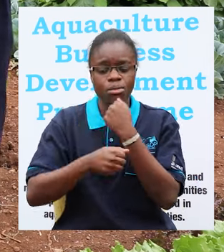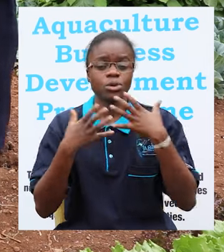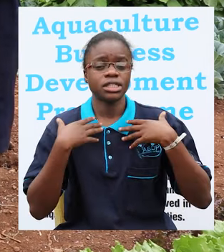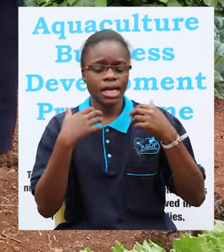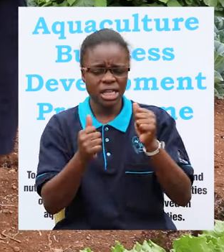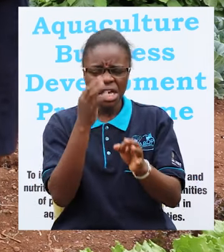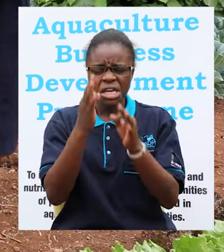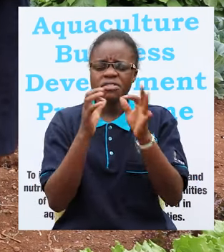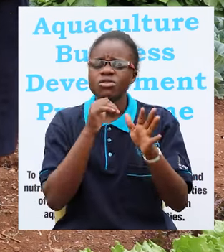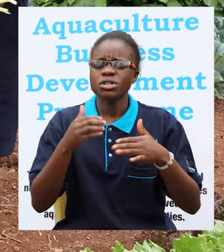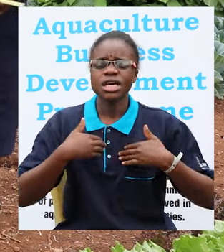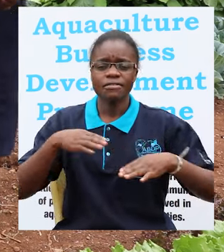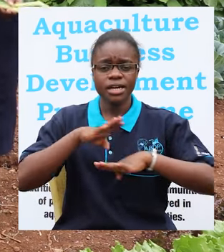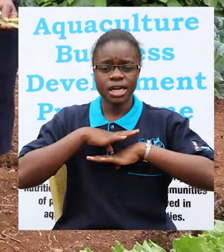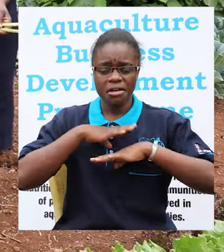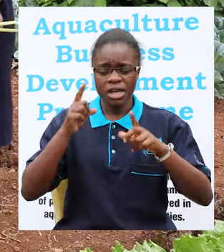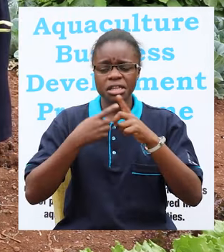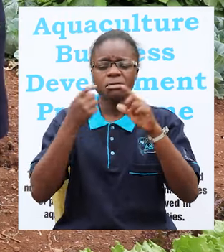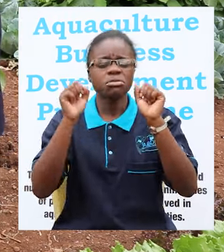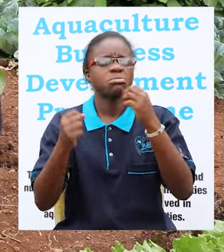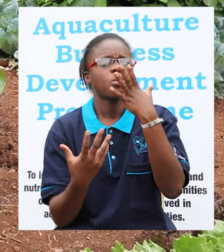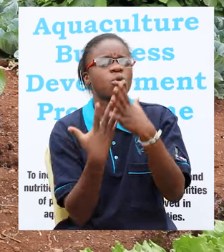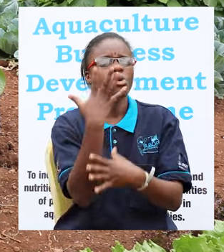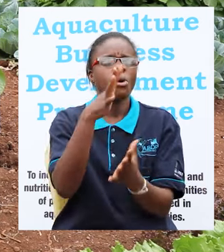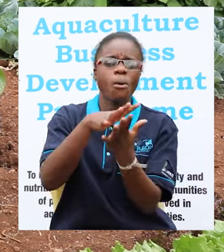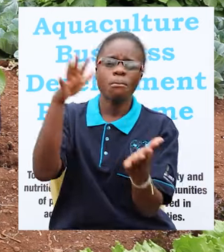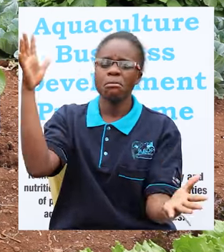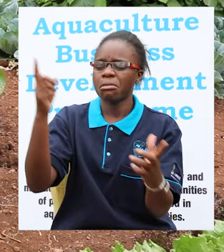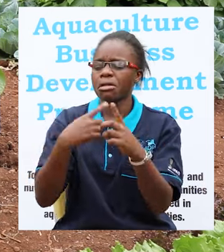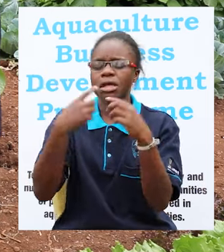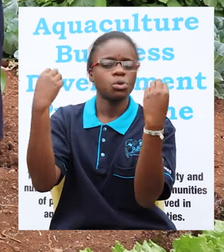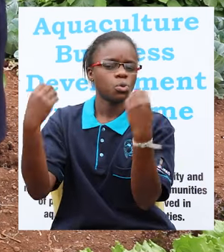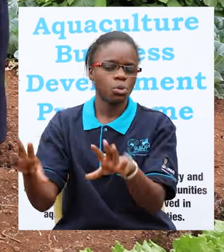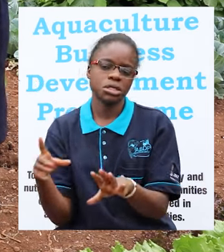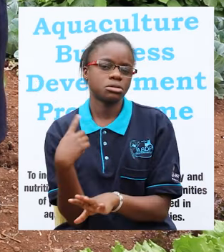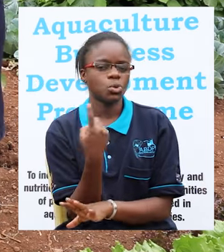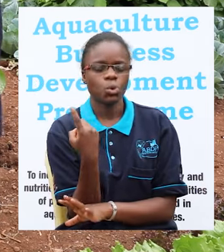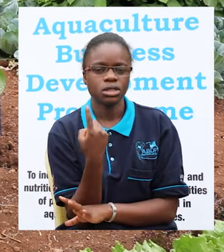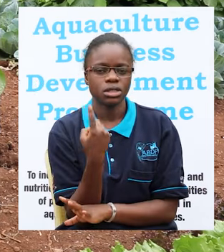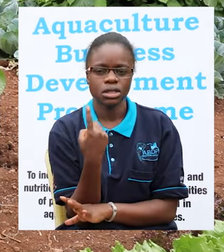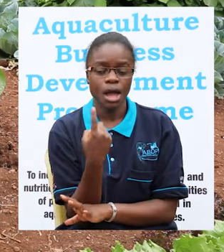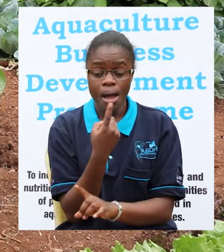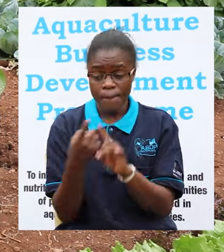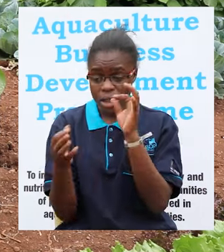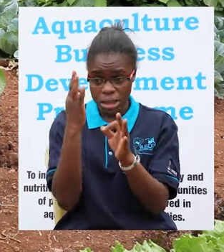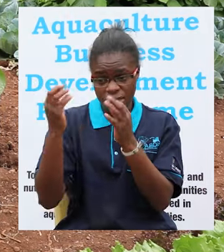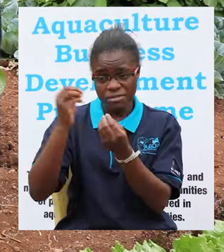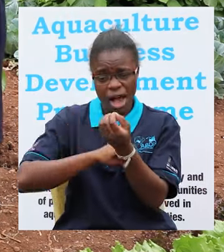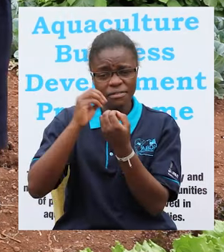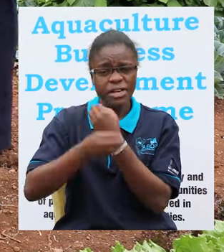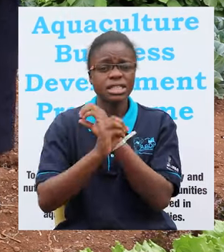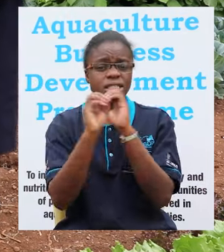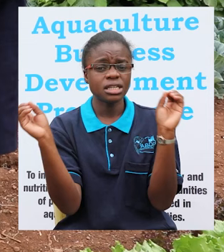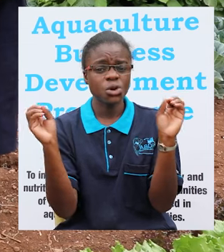your vegetables, they overgrow and you waste. Like this black nightshade is ready for harvesting. If you don't